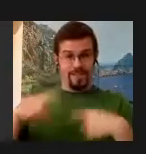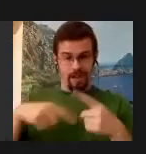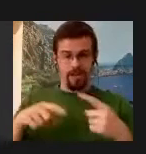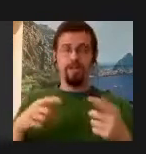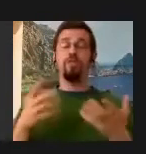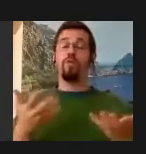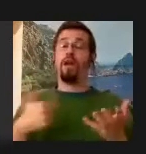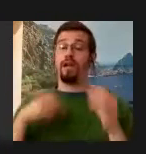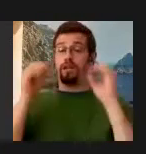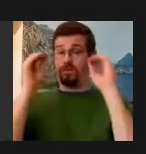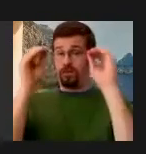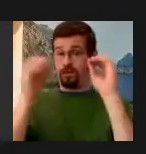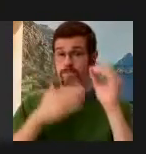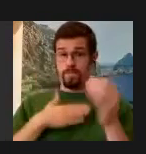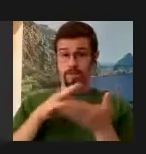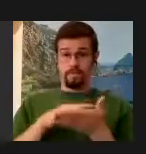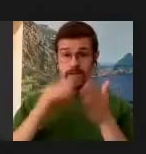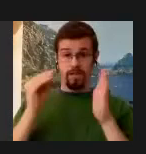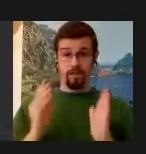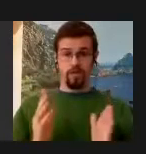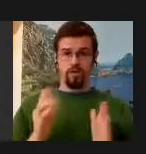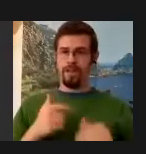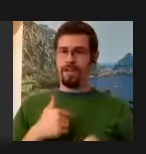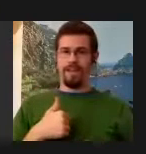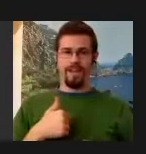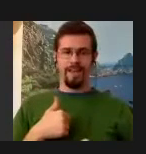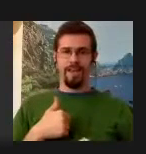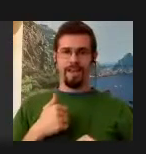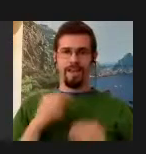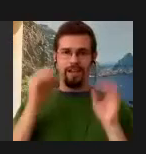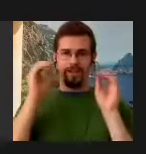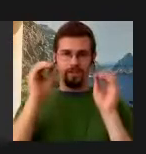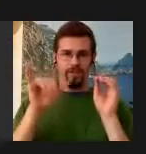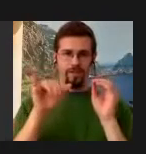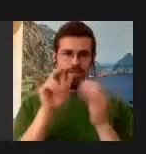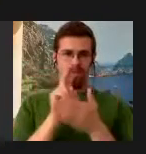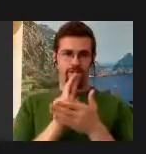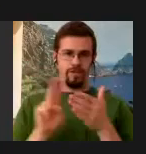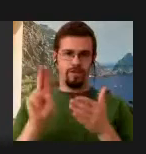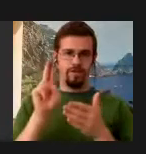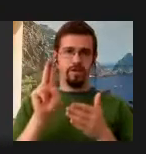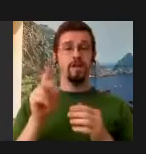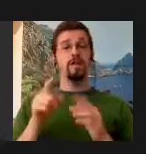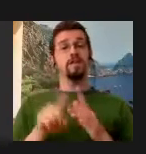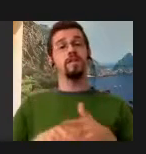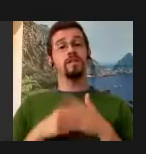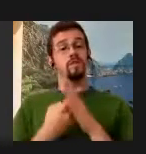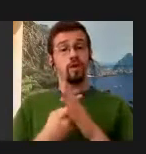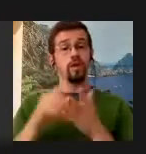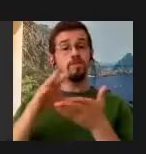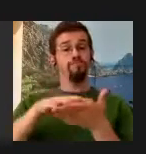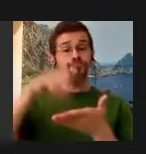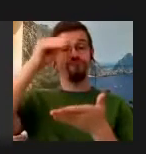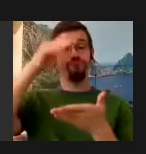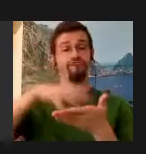students at the university, at Ibn Charaf University. And so they started like learning that.